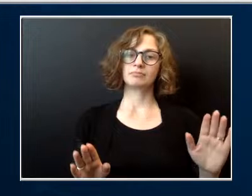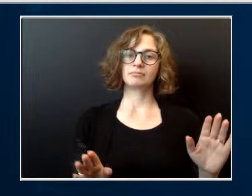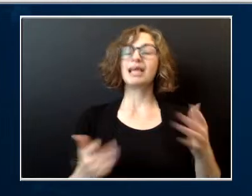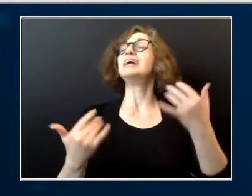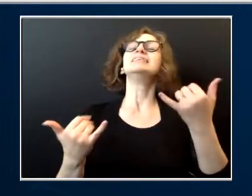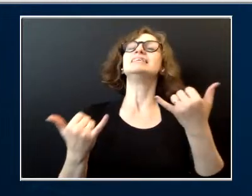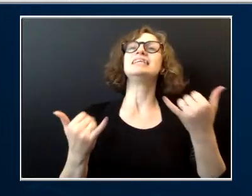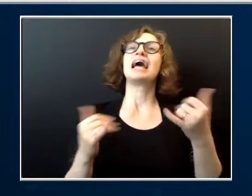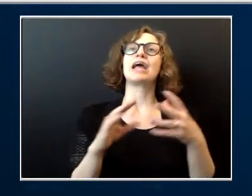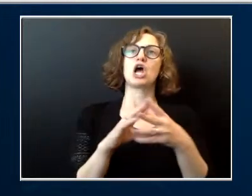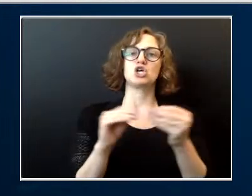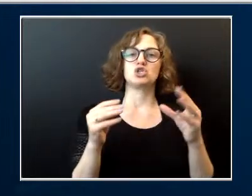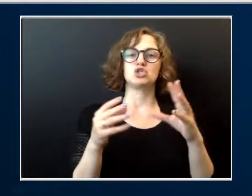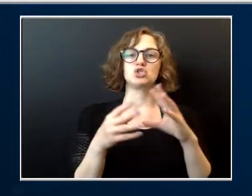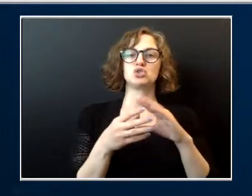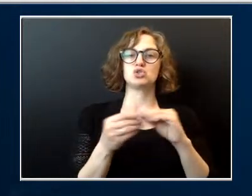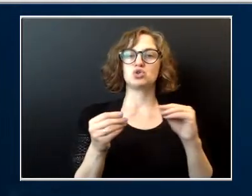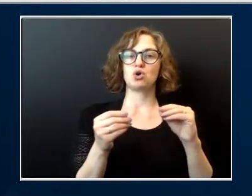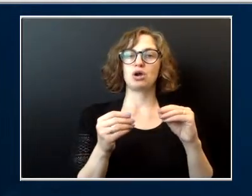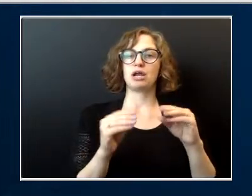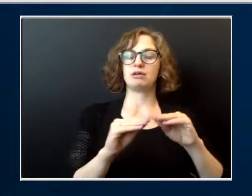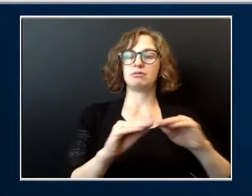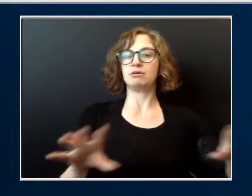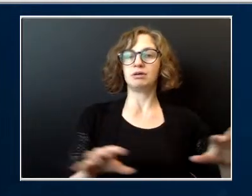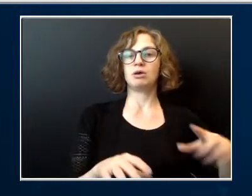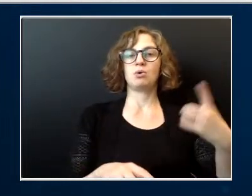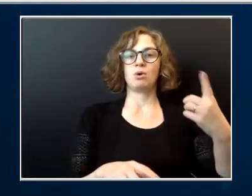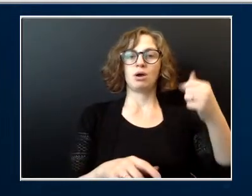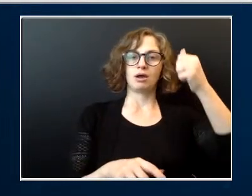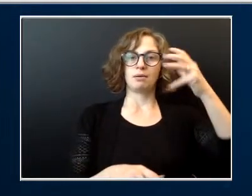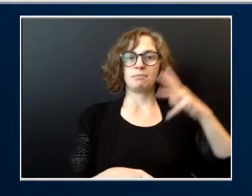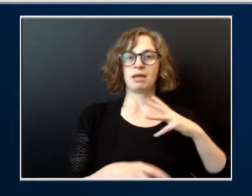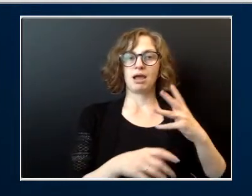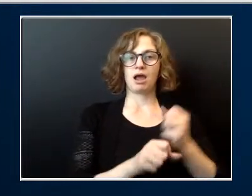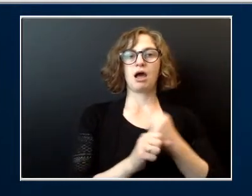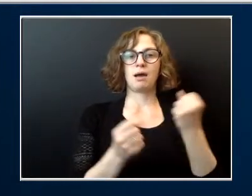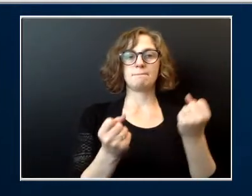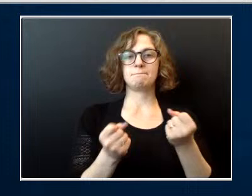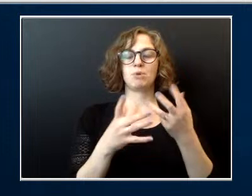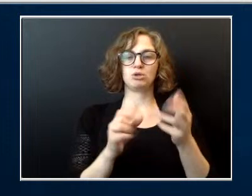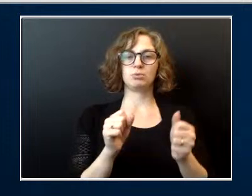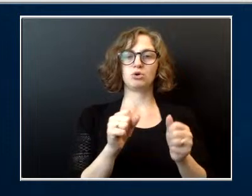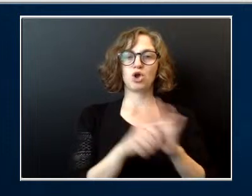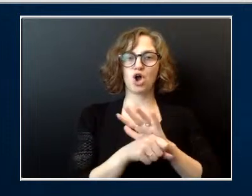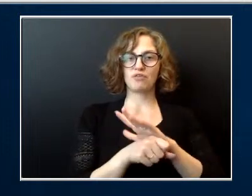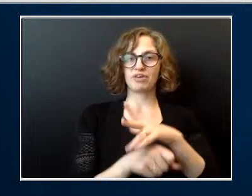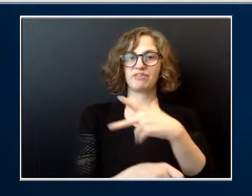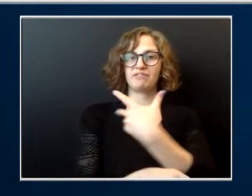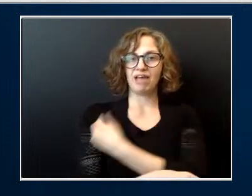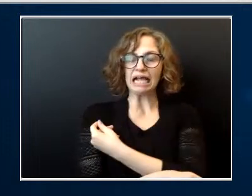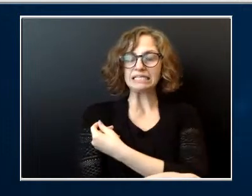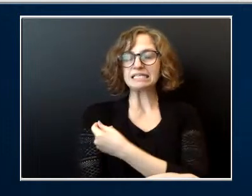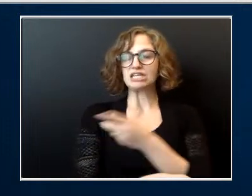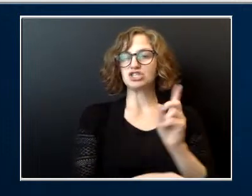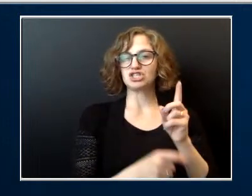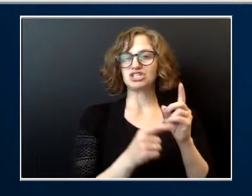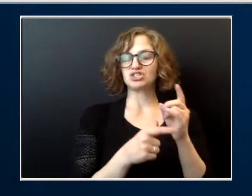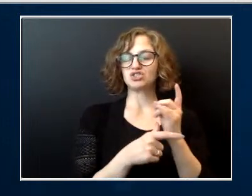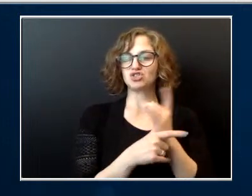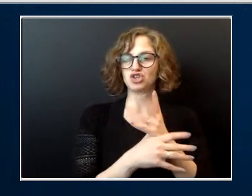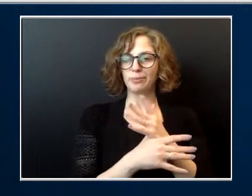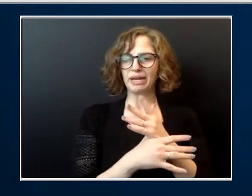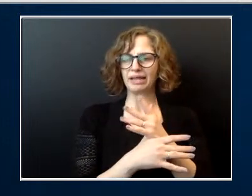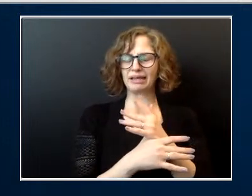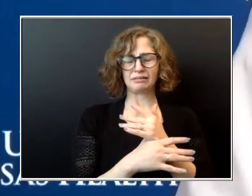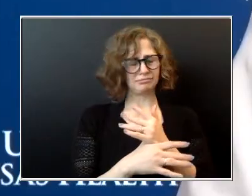getting multiple COVID vaccinations in Germany. Yeah. I think crazy is as crazy does, but talk to me about what do you think about that? You